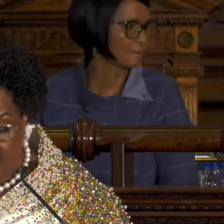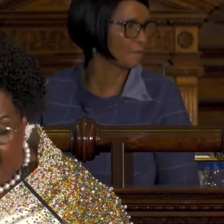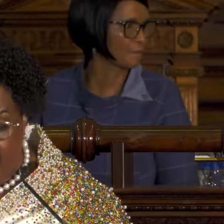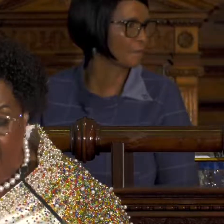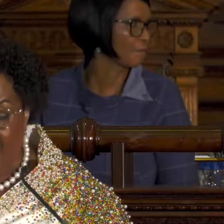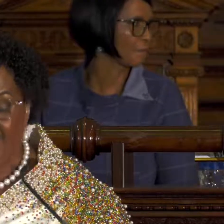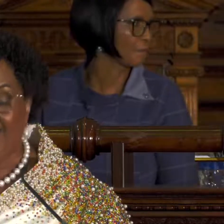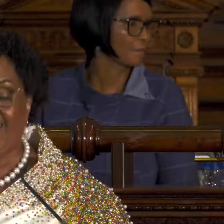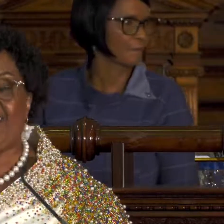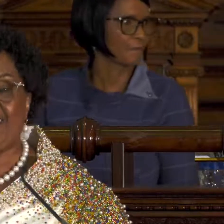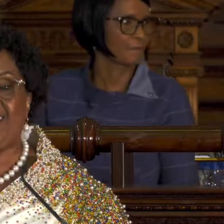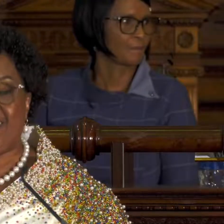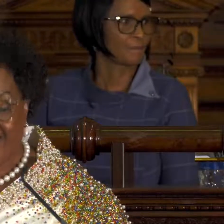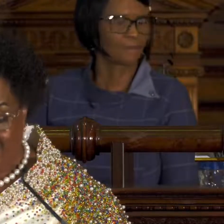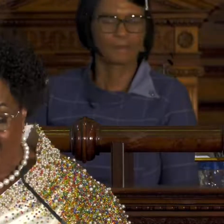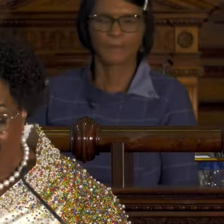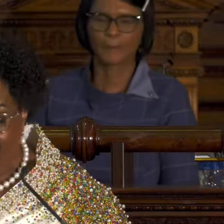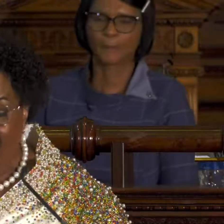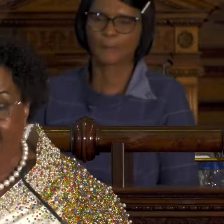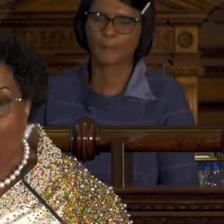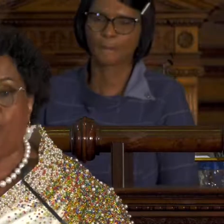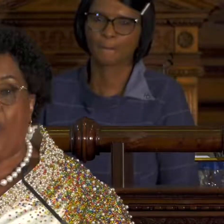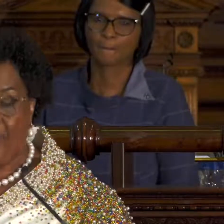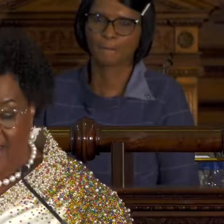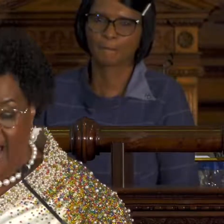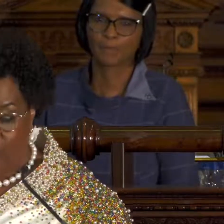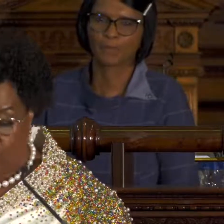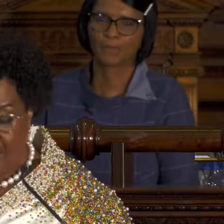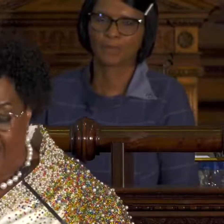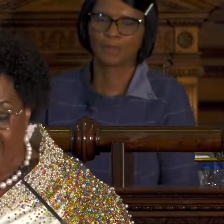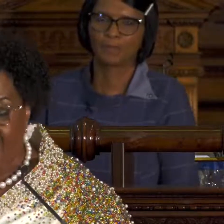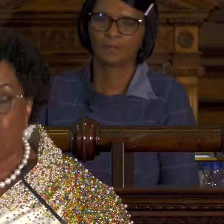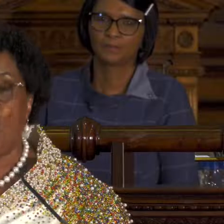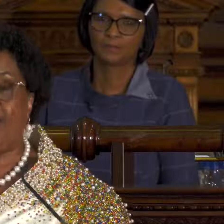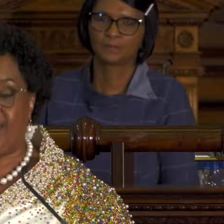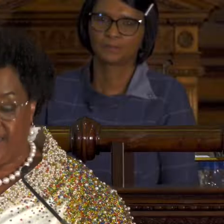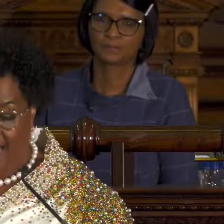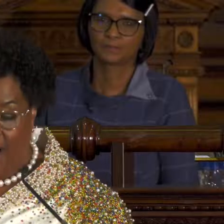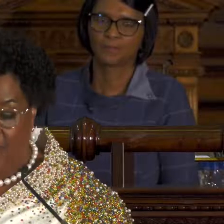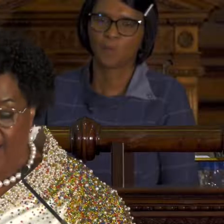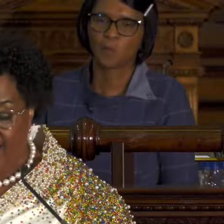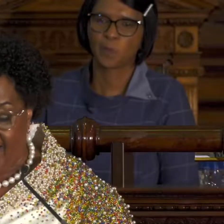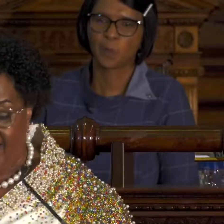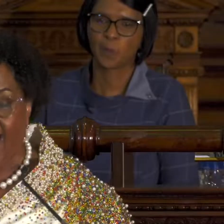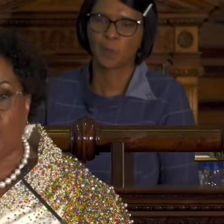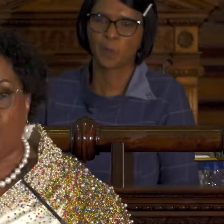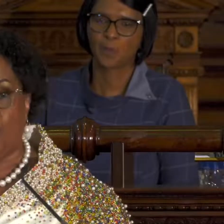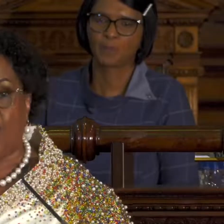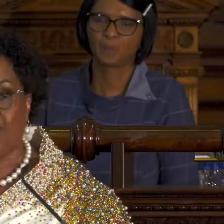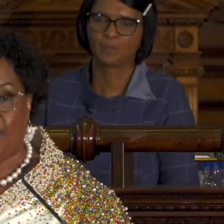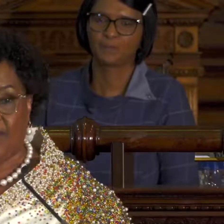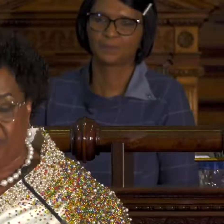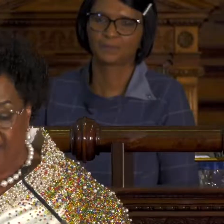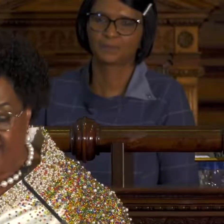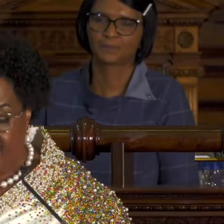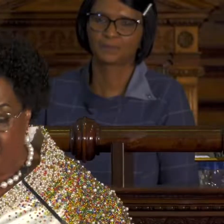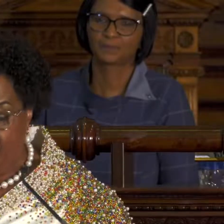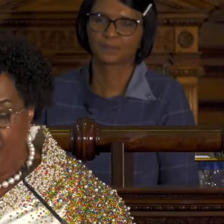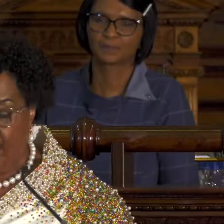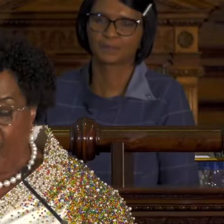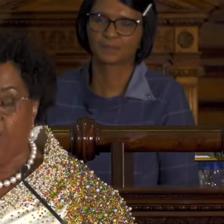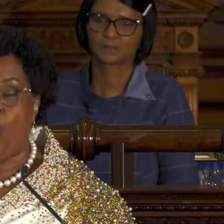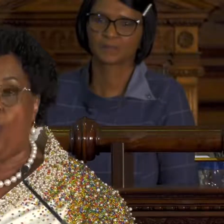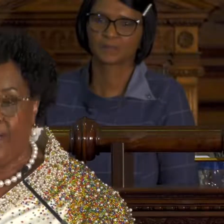beke fitileng di ile di districting ka ho fapana ha tsona di bua le setjhaba. Ene ke rata ho leboha setjhaba sa Free